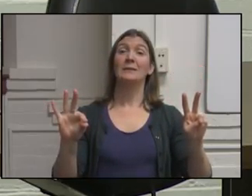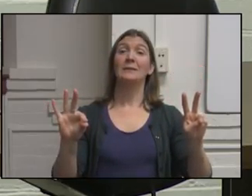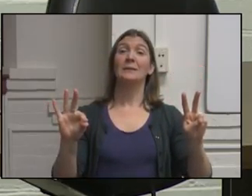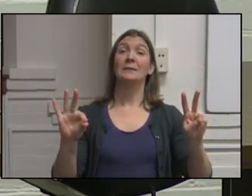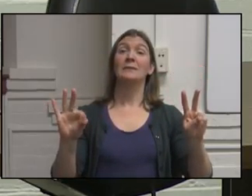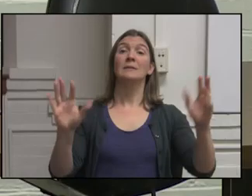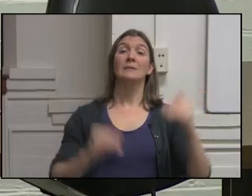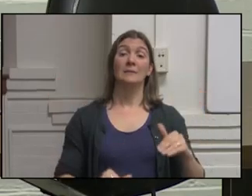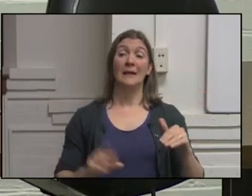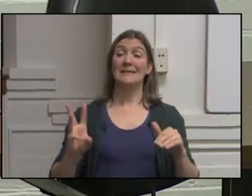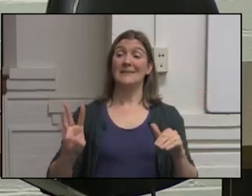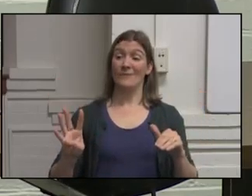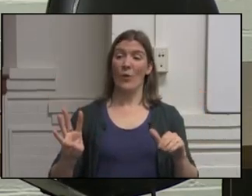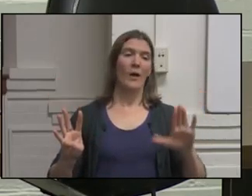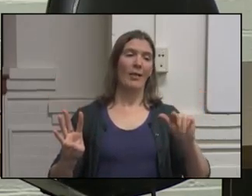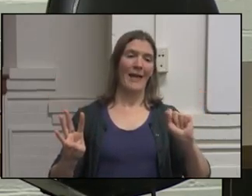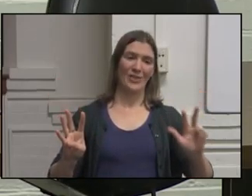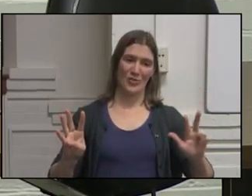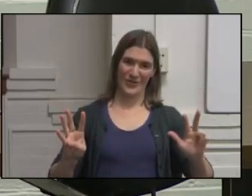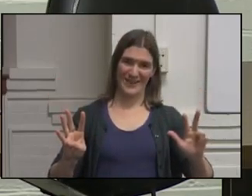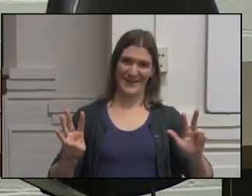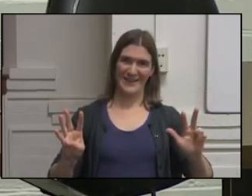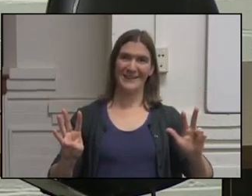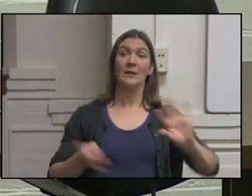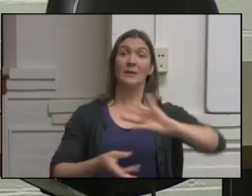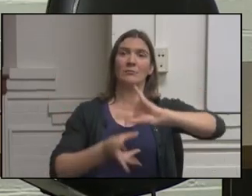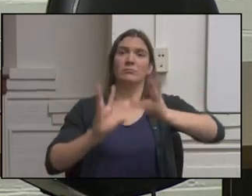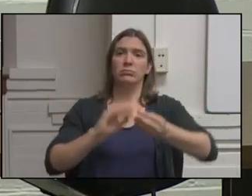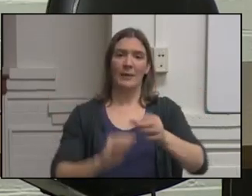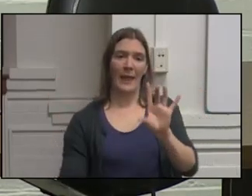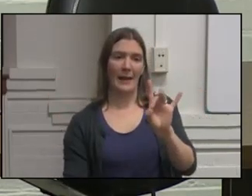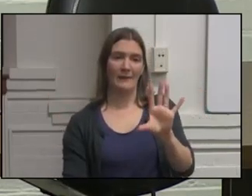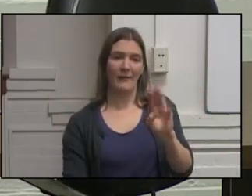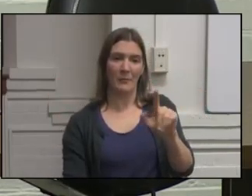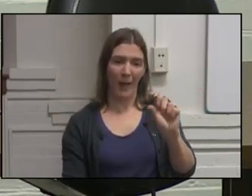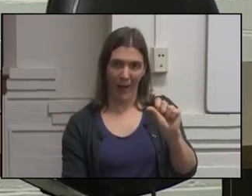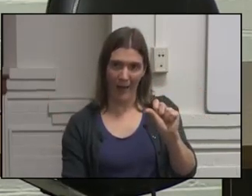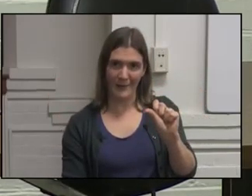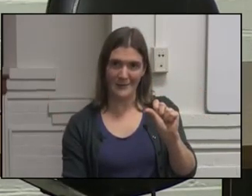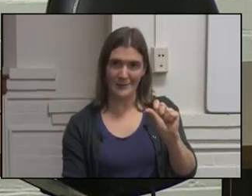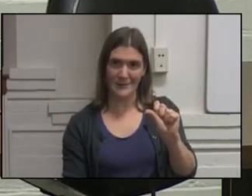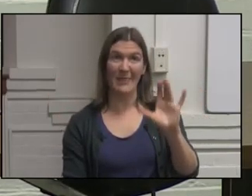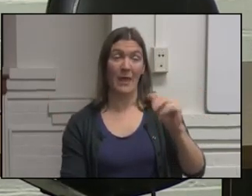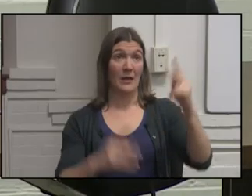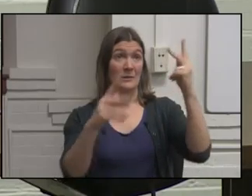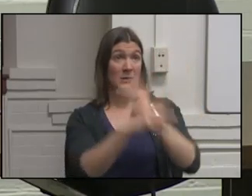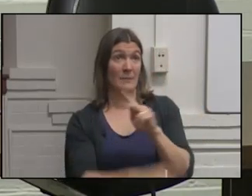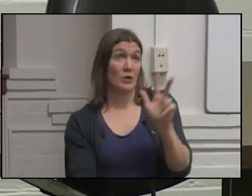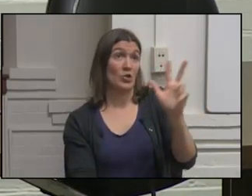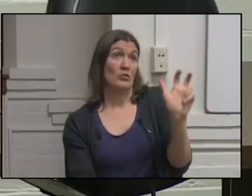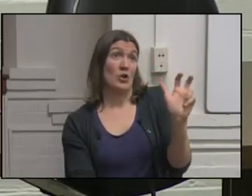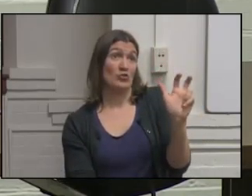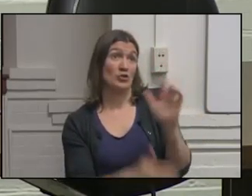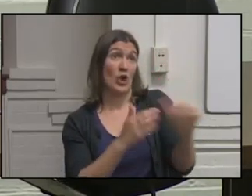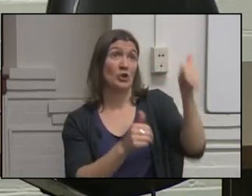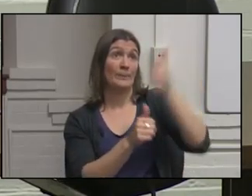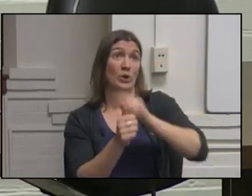13.89, 6.4 is a class 3. And what that does is that totals up to about 85 miles. And if you did the math and times